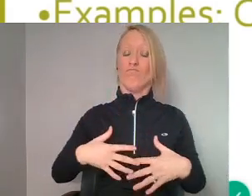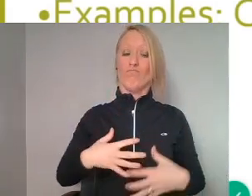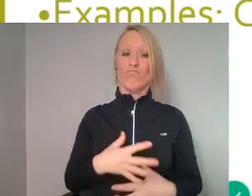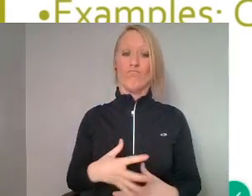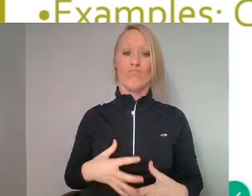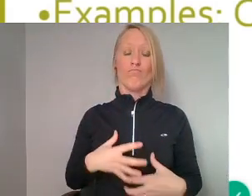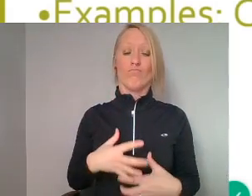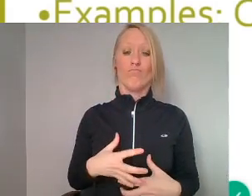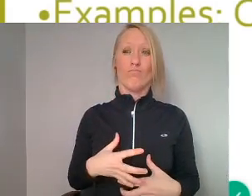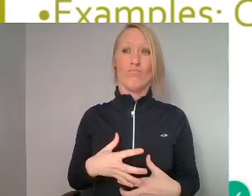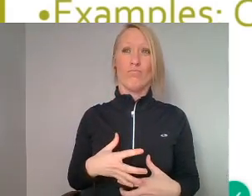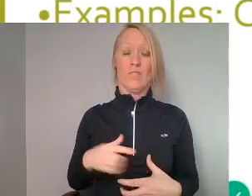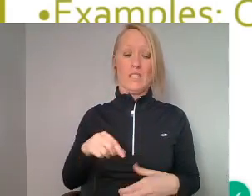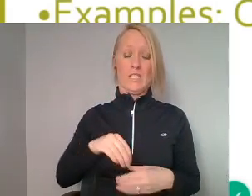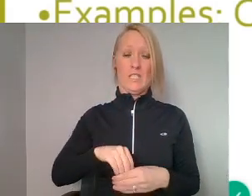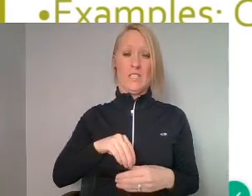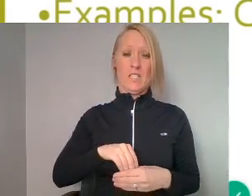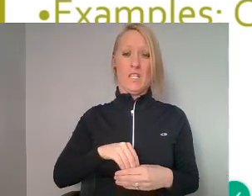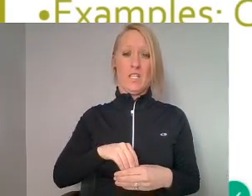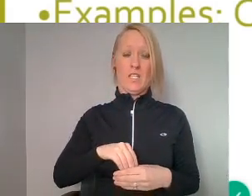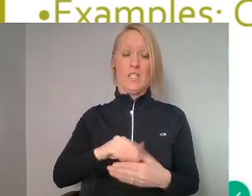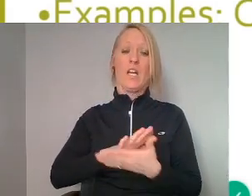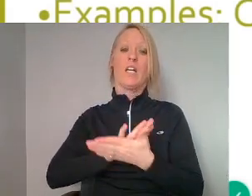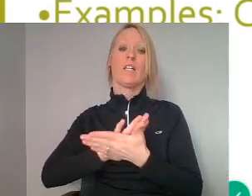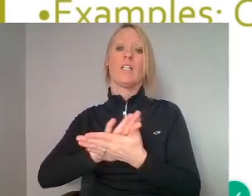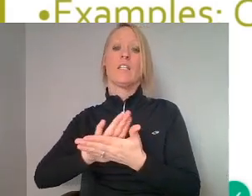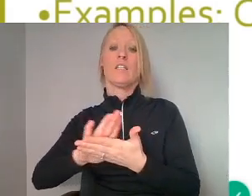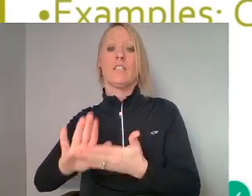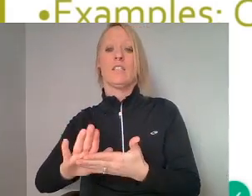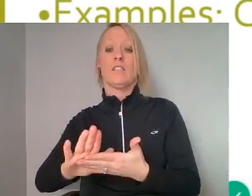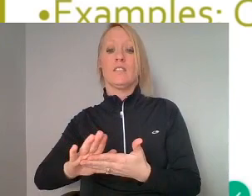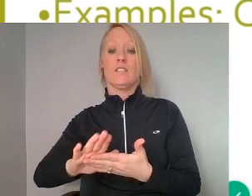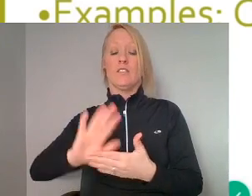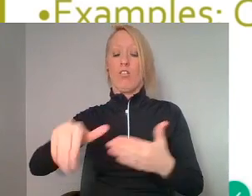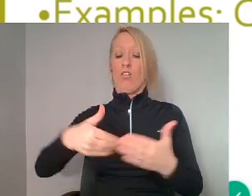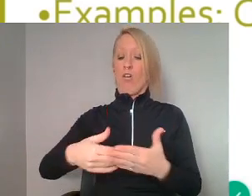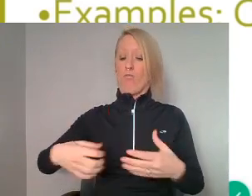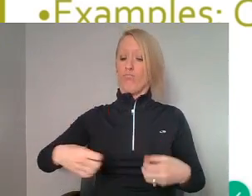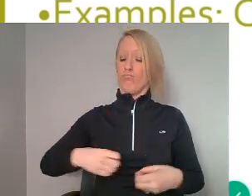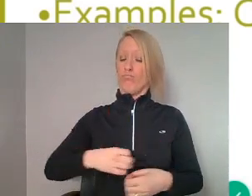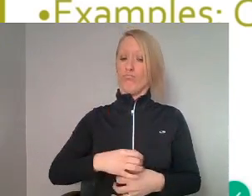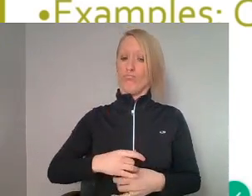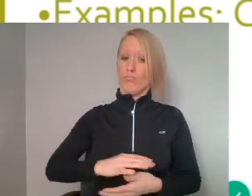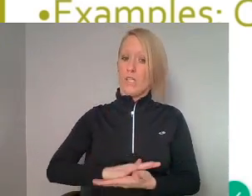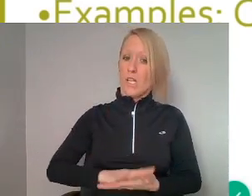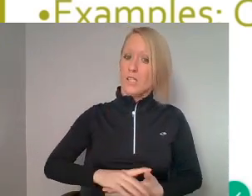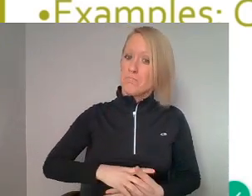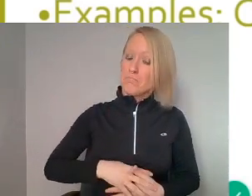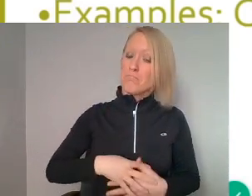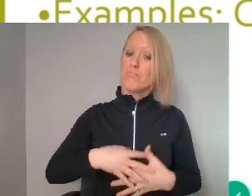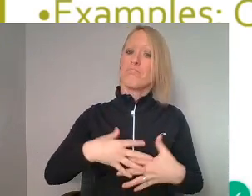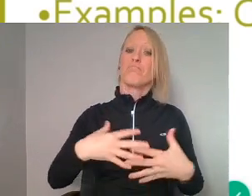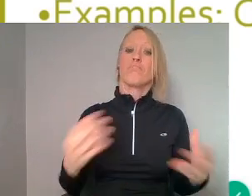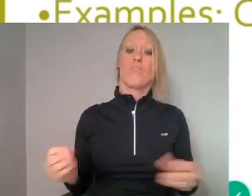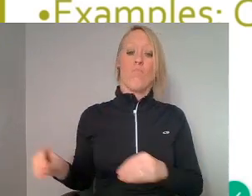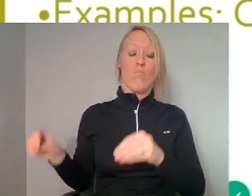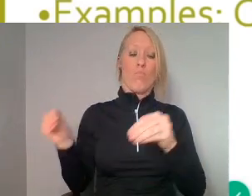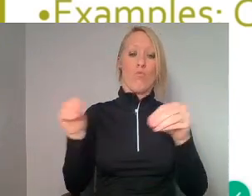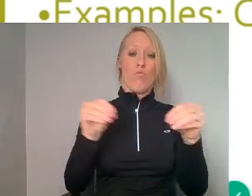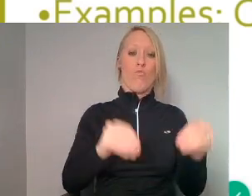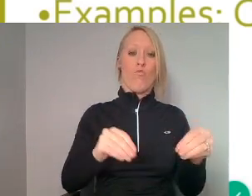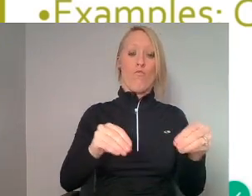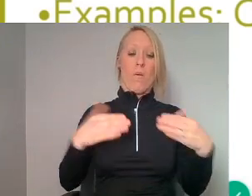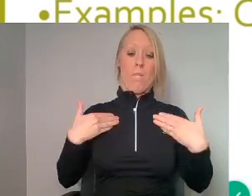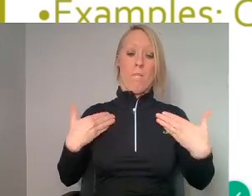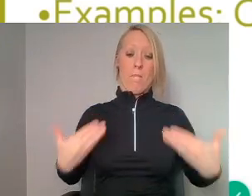our intestines and then it kind of goes and it cleans out like our entire intestines and then helps move any body waste